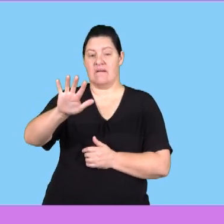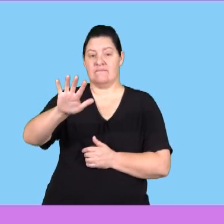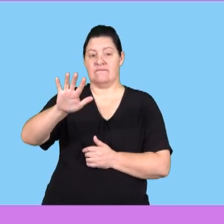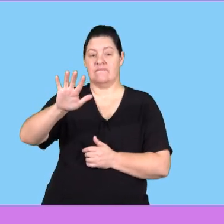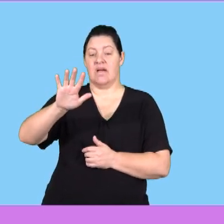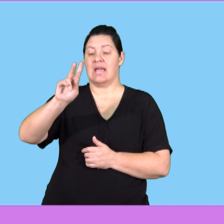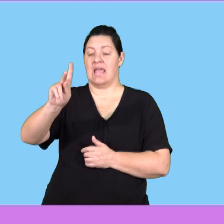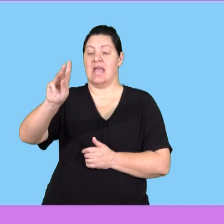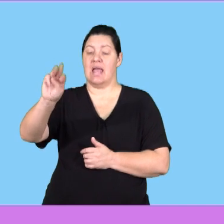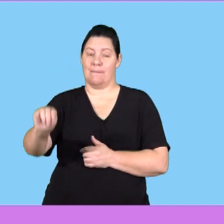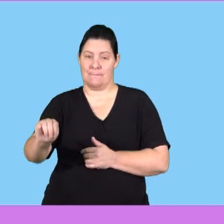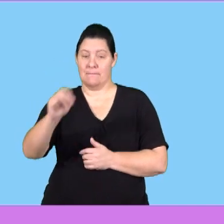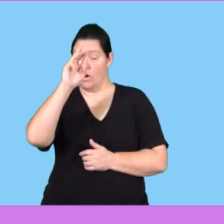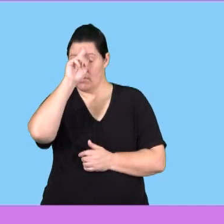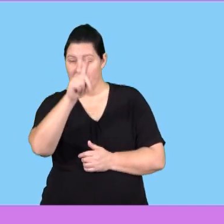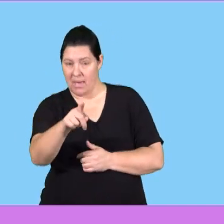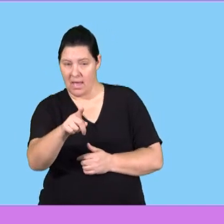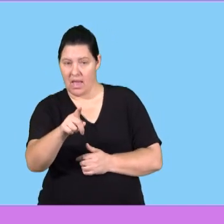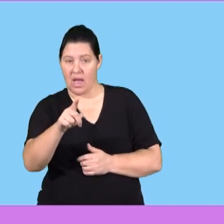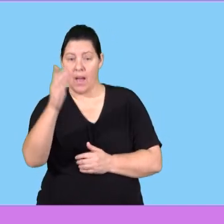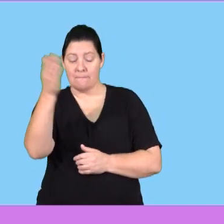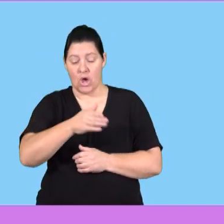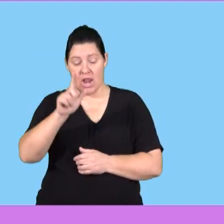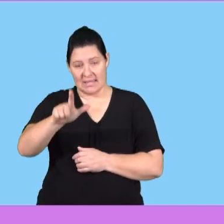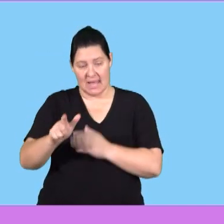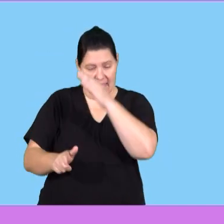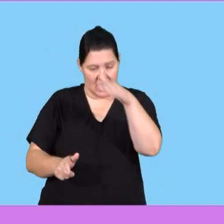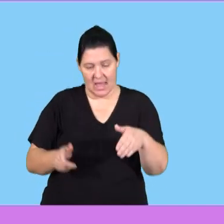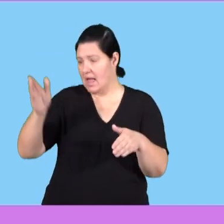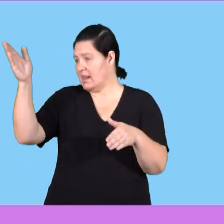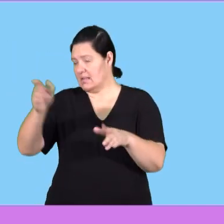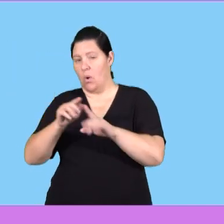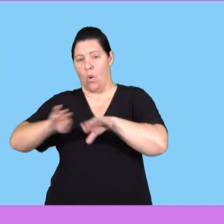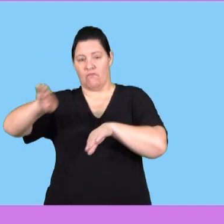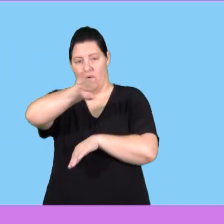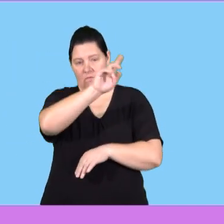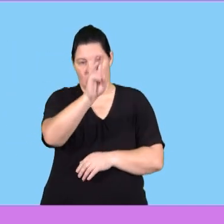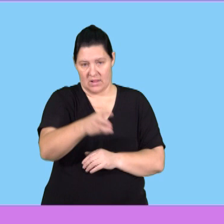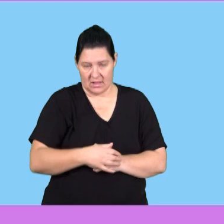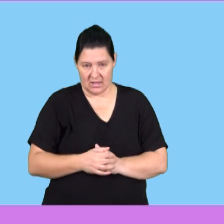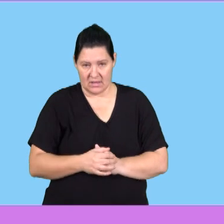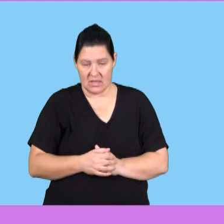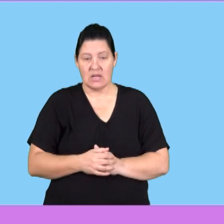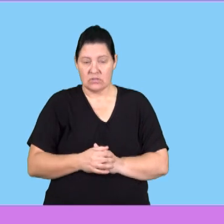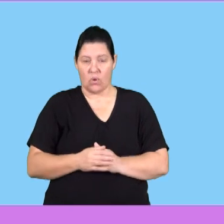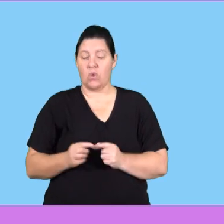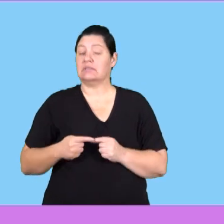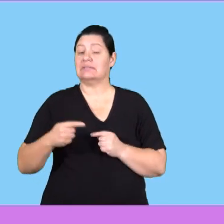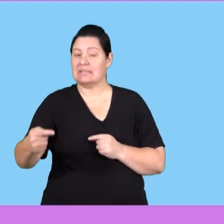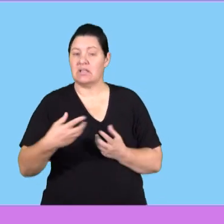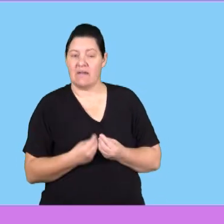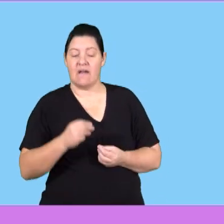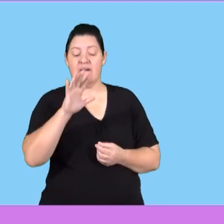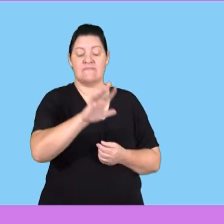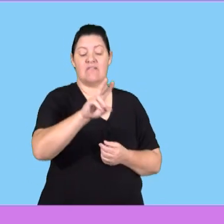526,5 kilometers. Remember, per liter will divide with liter. So the distance that we are